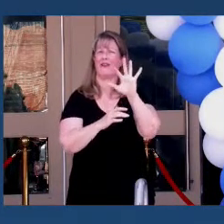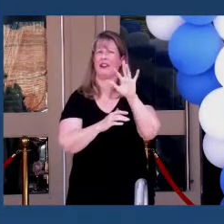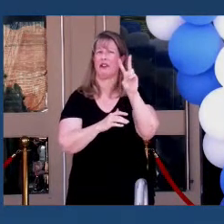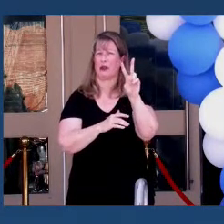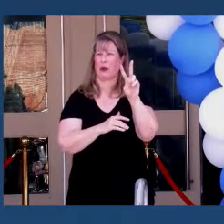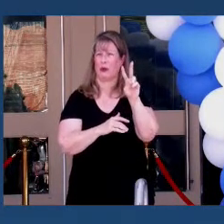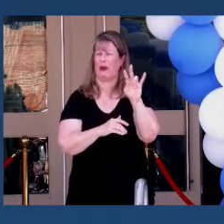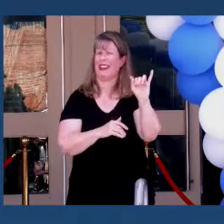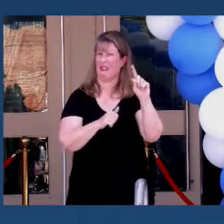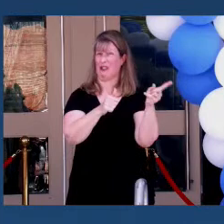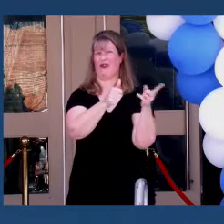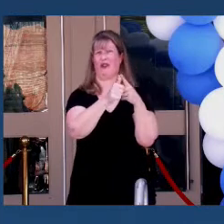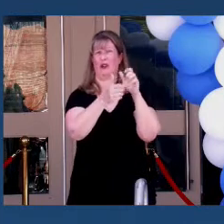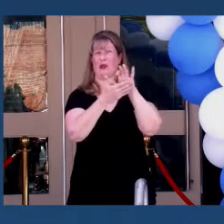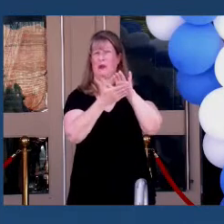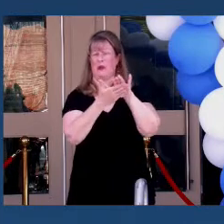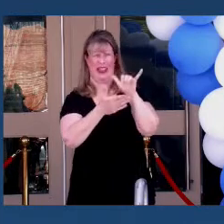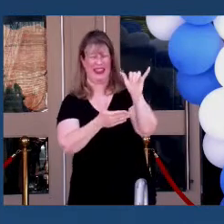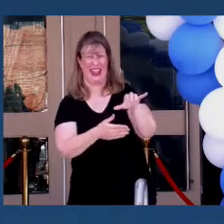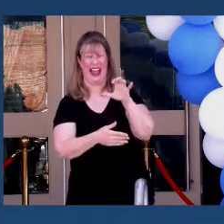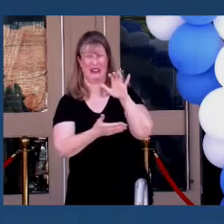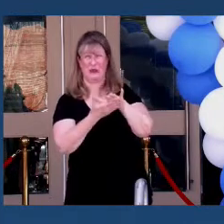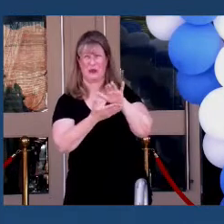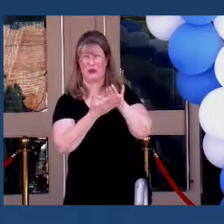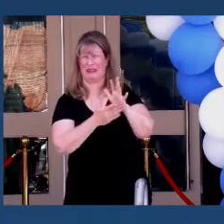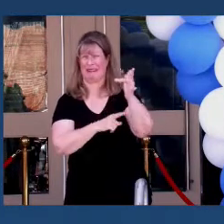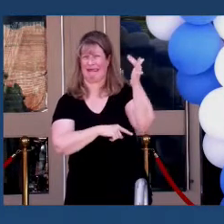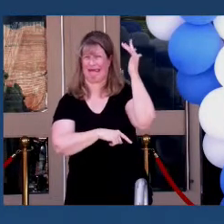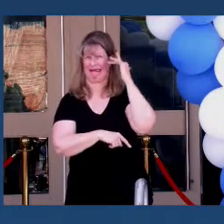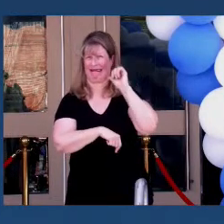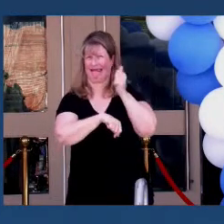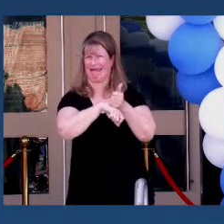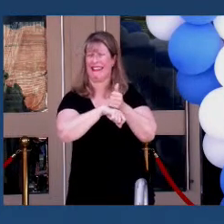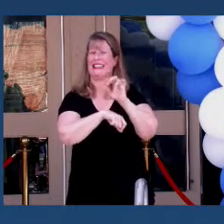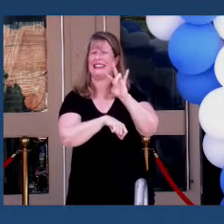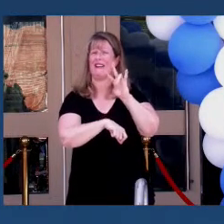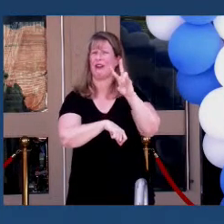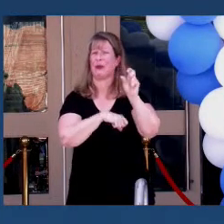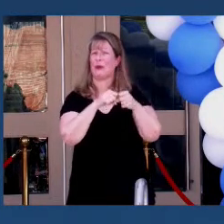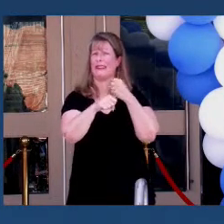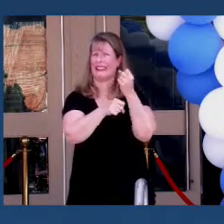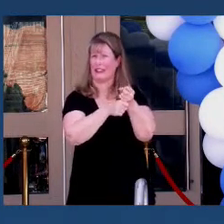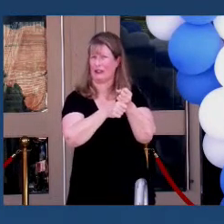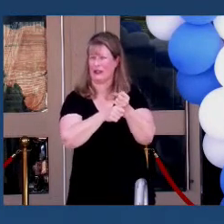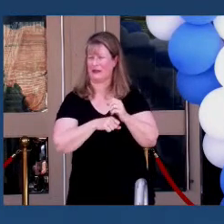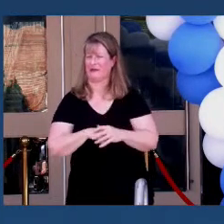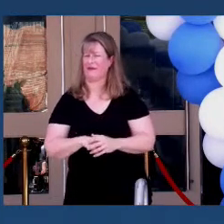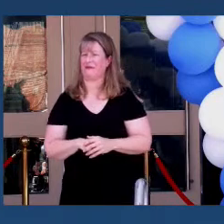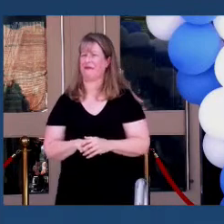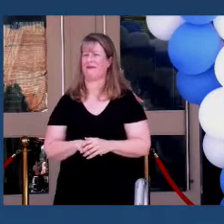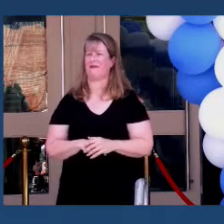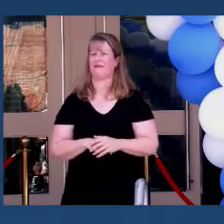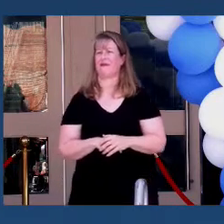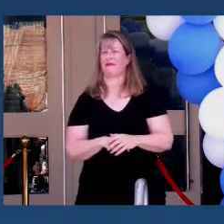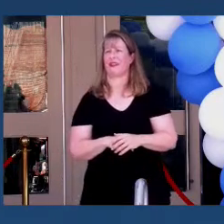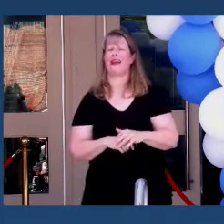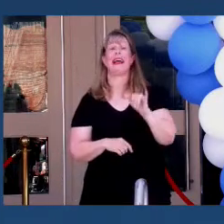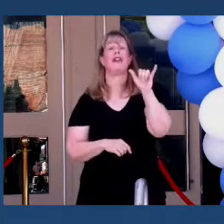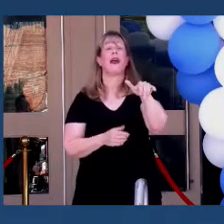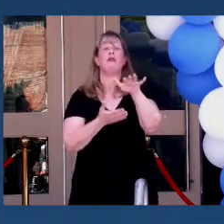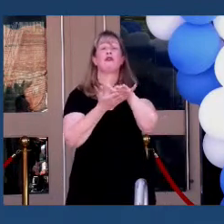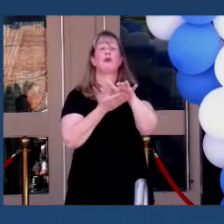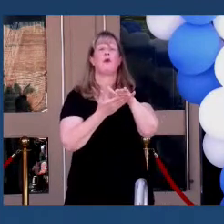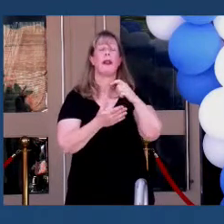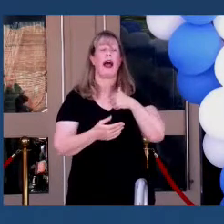of the first schools, and that's over 72 years when that school was built. had a first and second grade